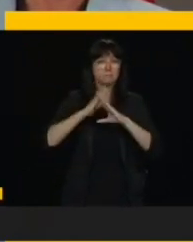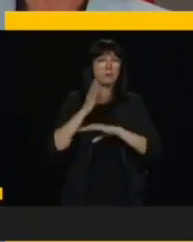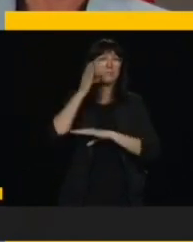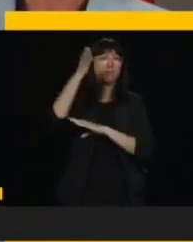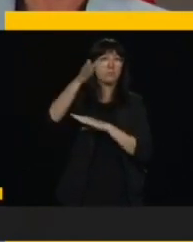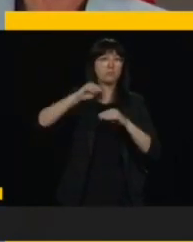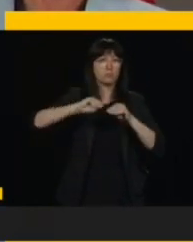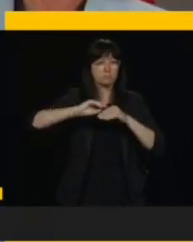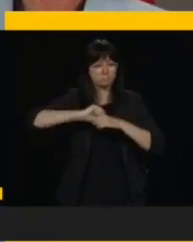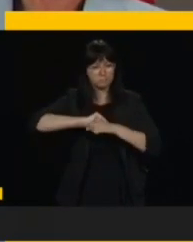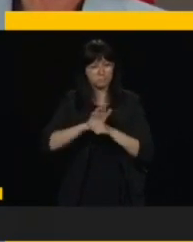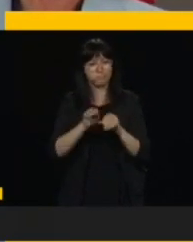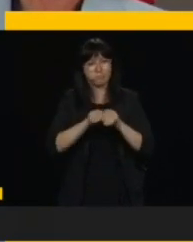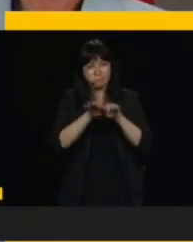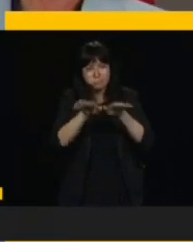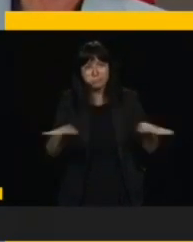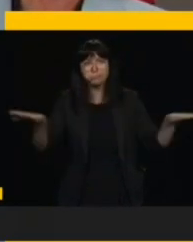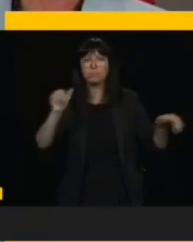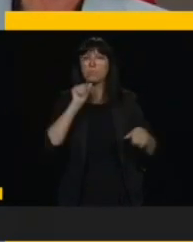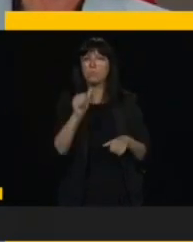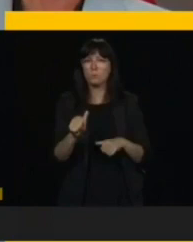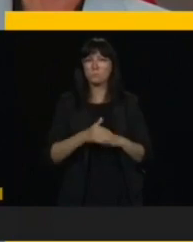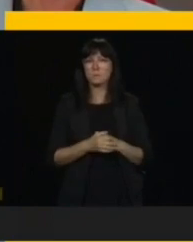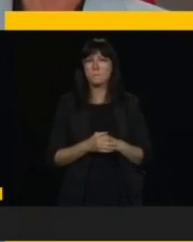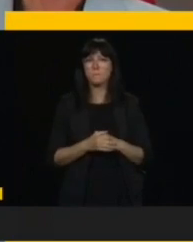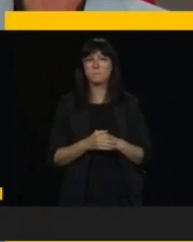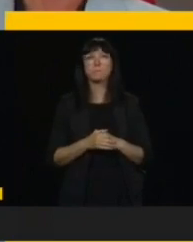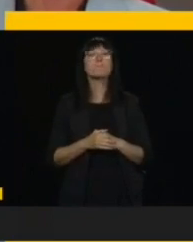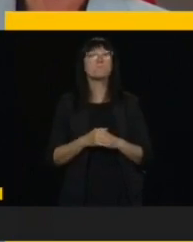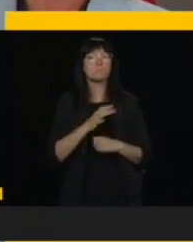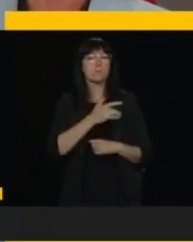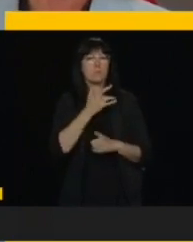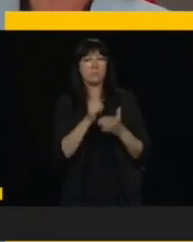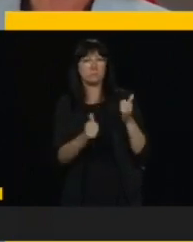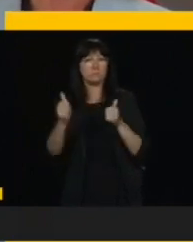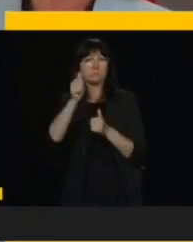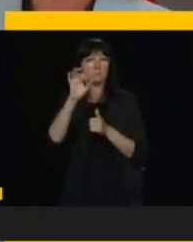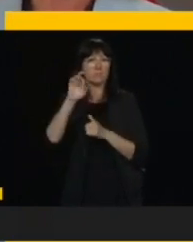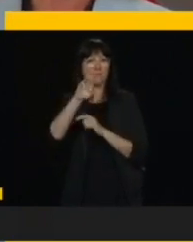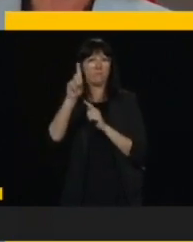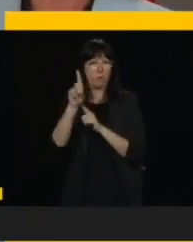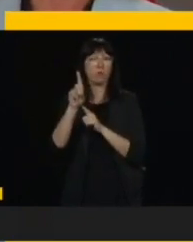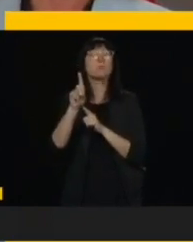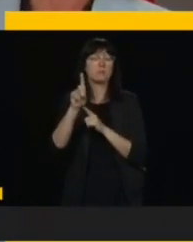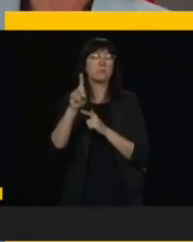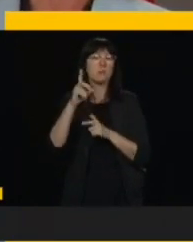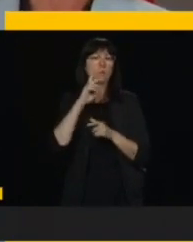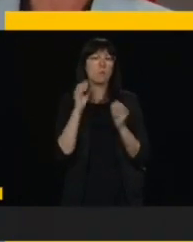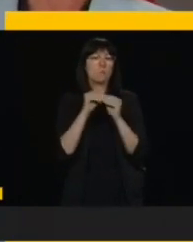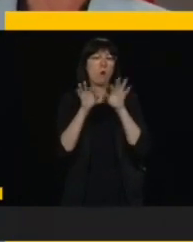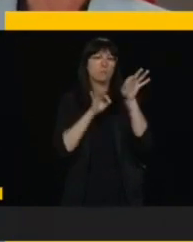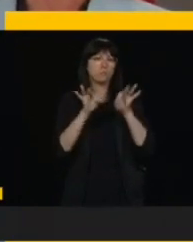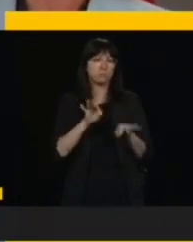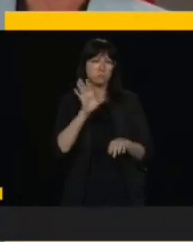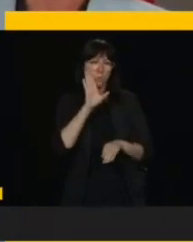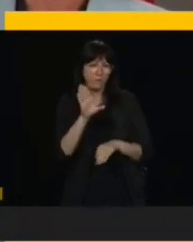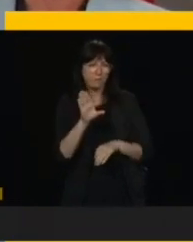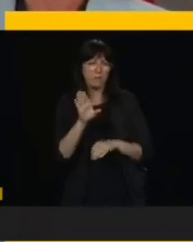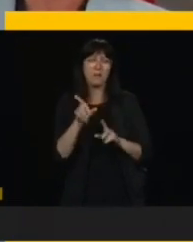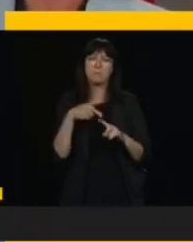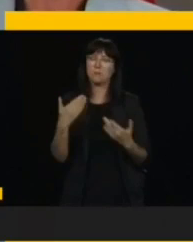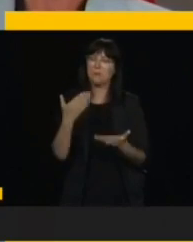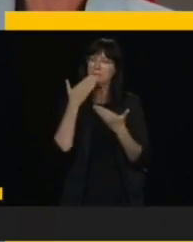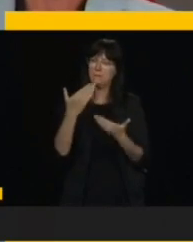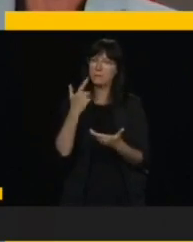in Canada. I know that Premier Ford will have more to say about this Made in Ontario system, but I want to thank him for his